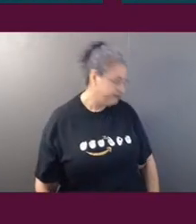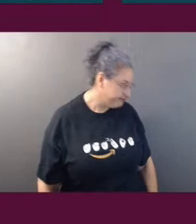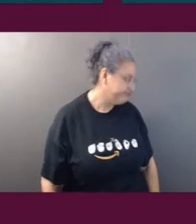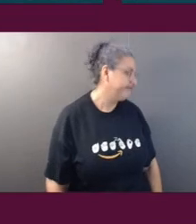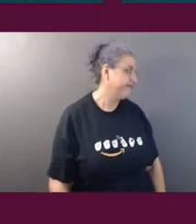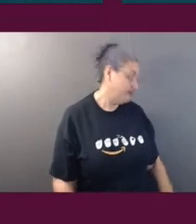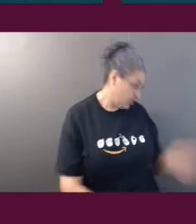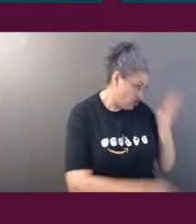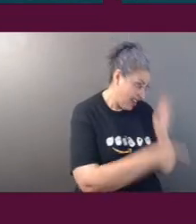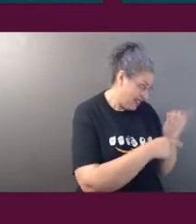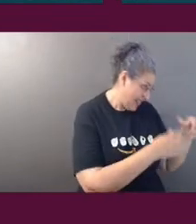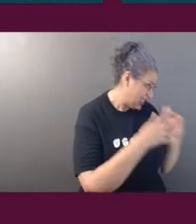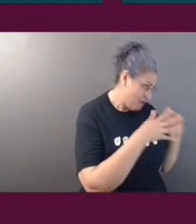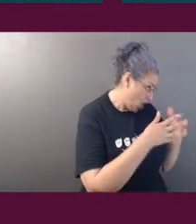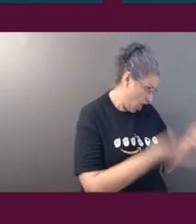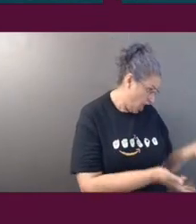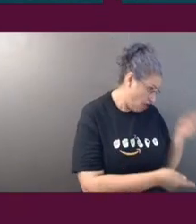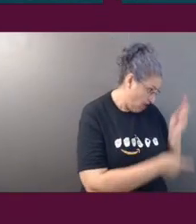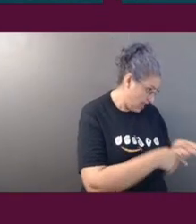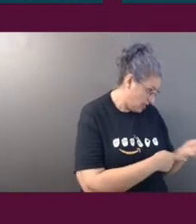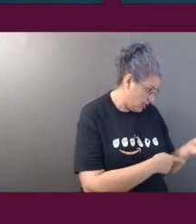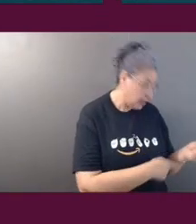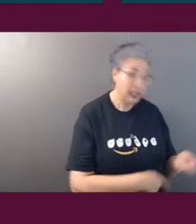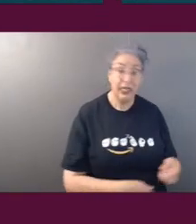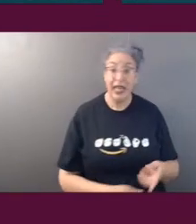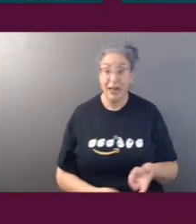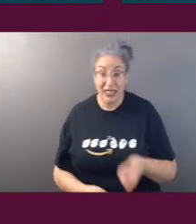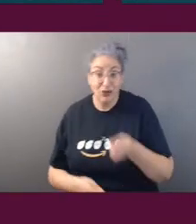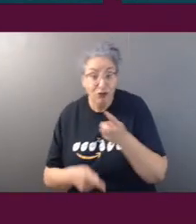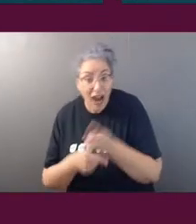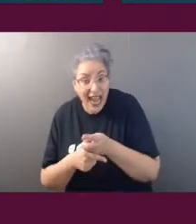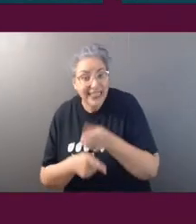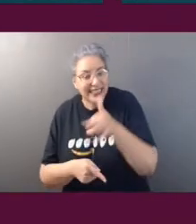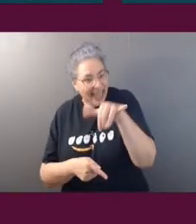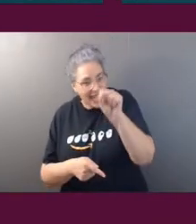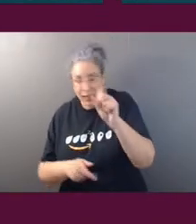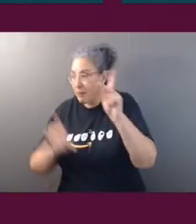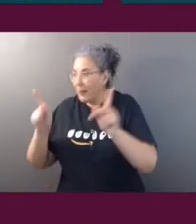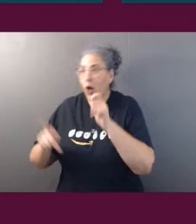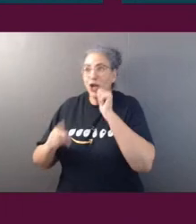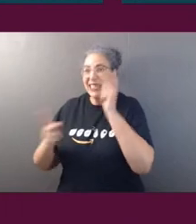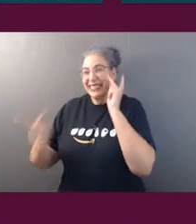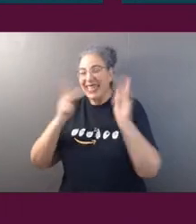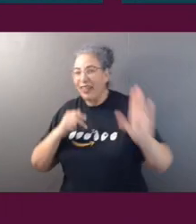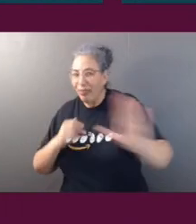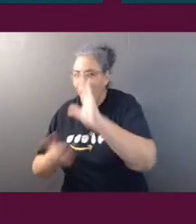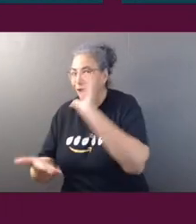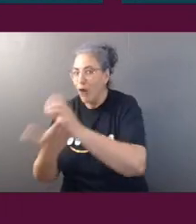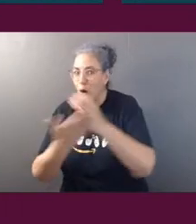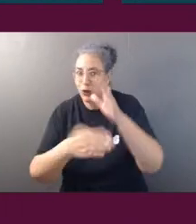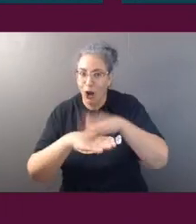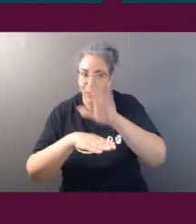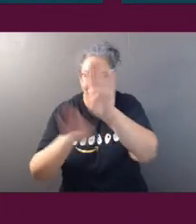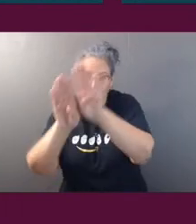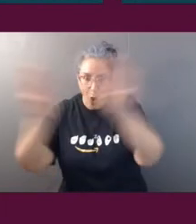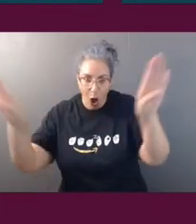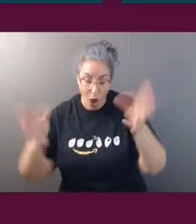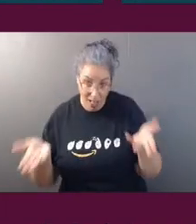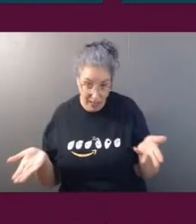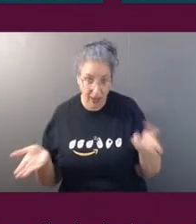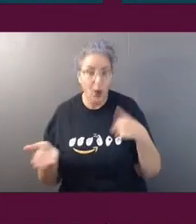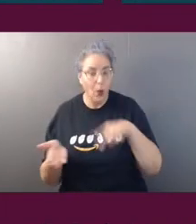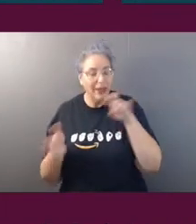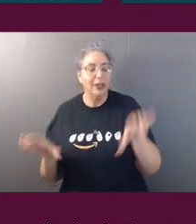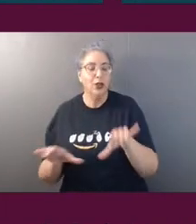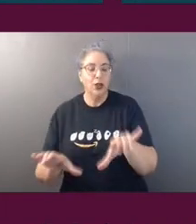how many people do not see their photos on the walls, and this is where they live? We need to do a better job of making